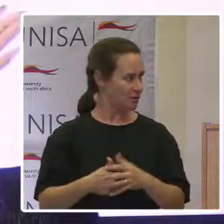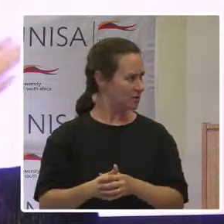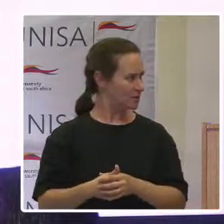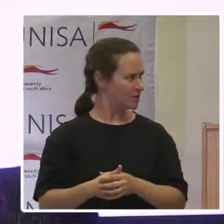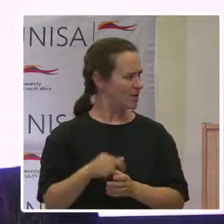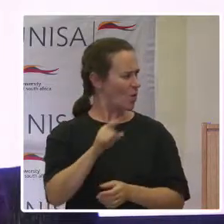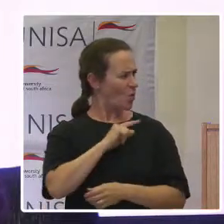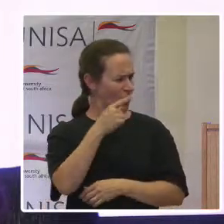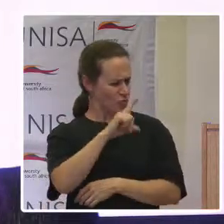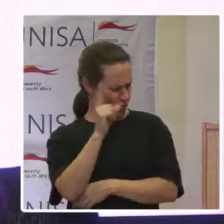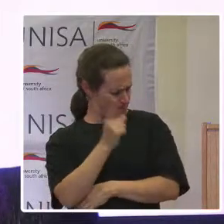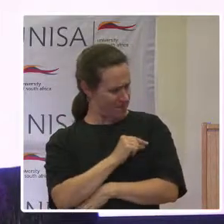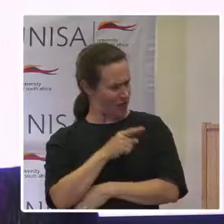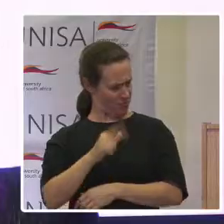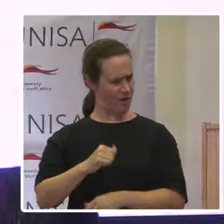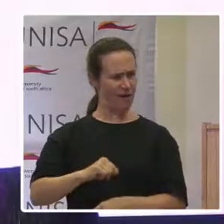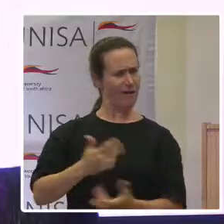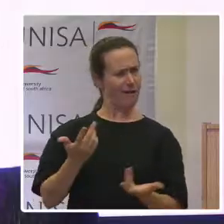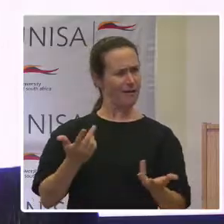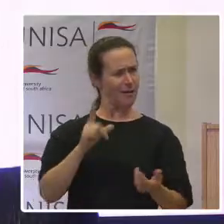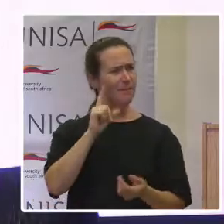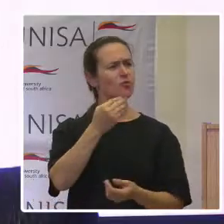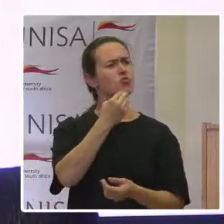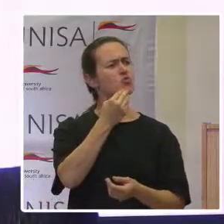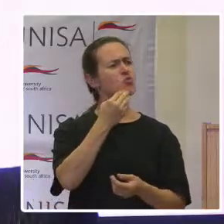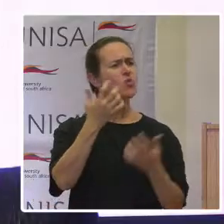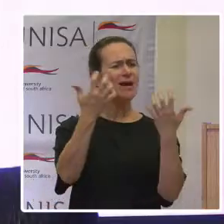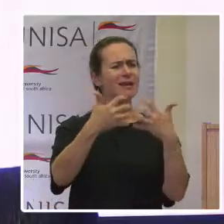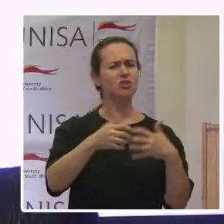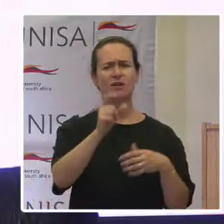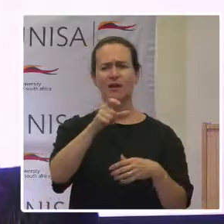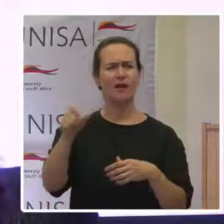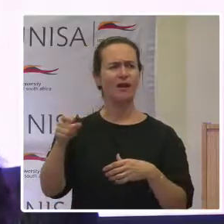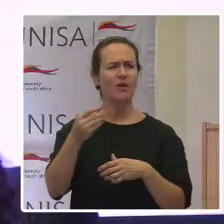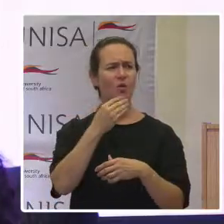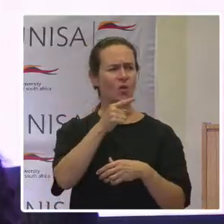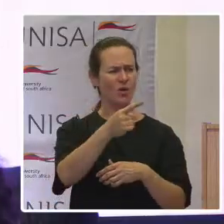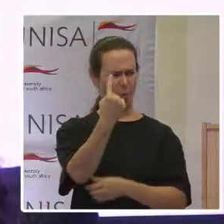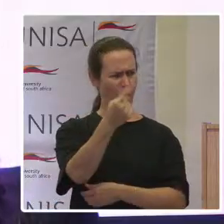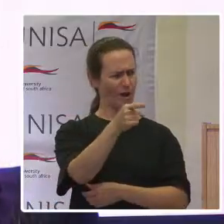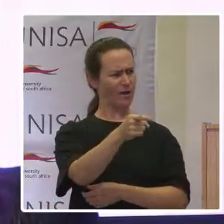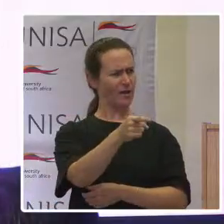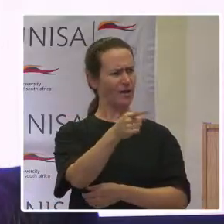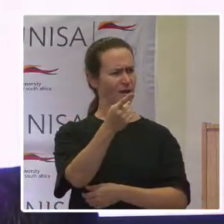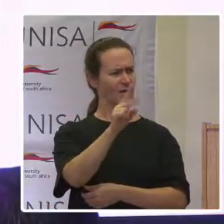Why are you embarrassed of being engineers? Can I just see the engineers in the room? Only one.